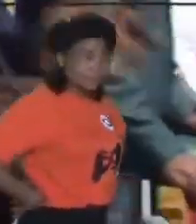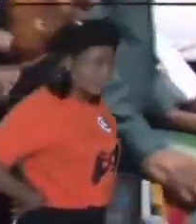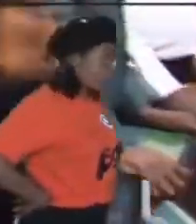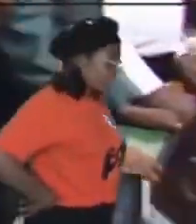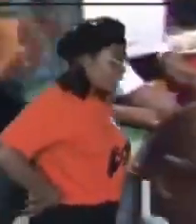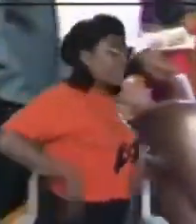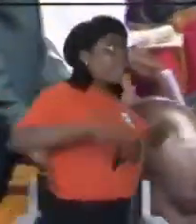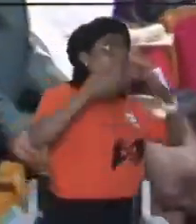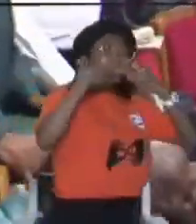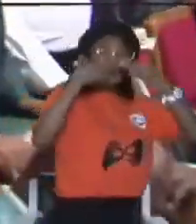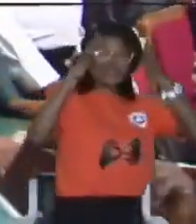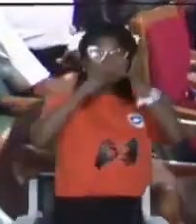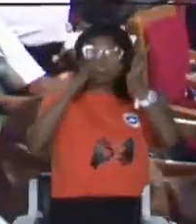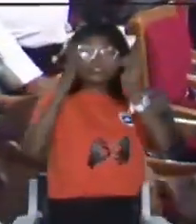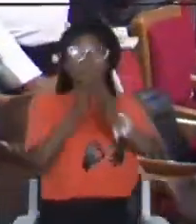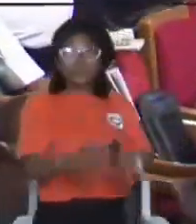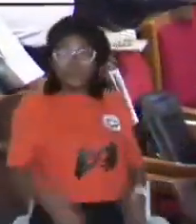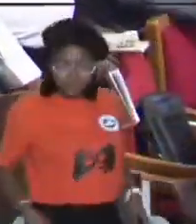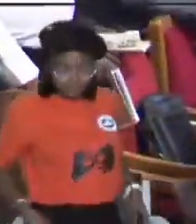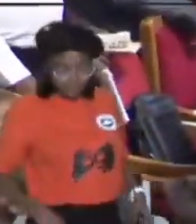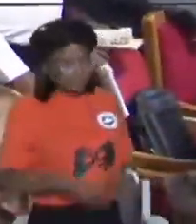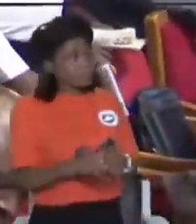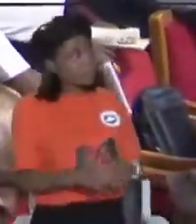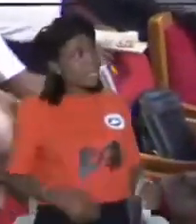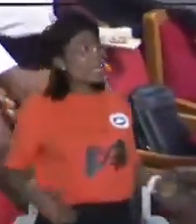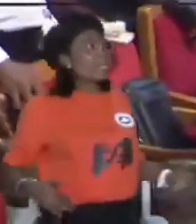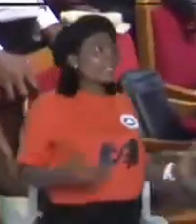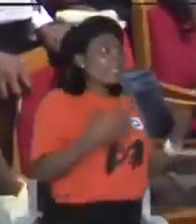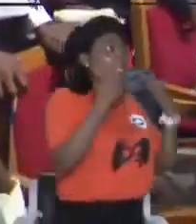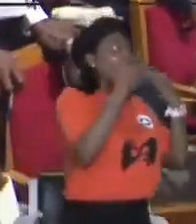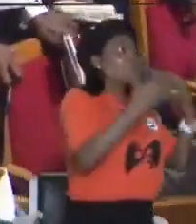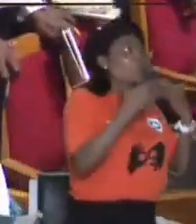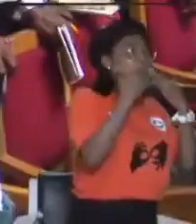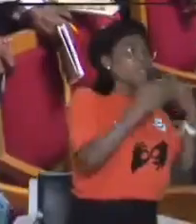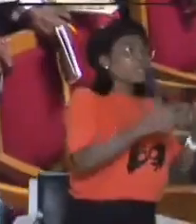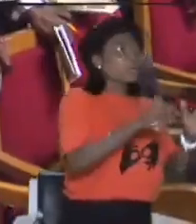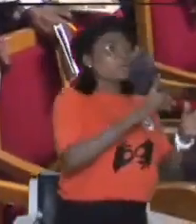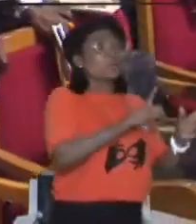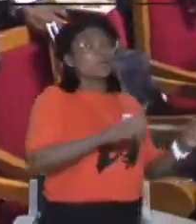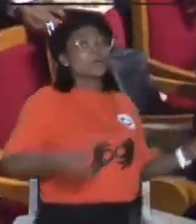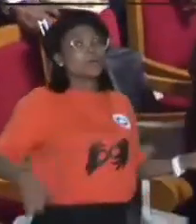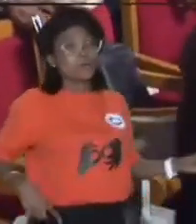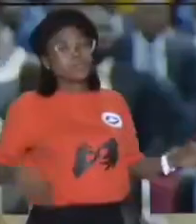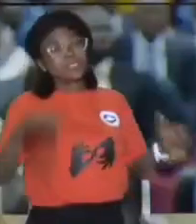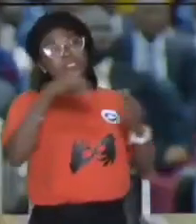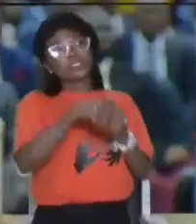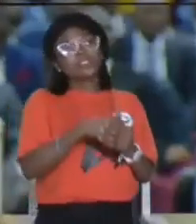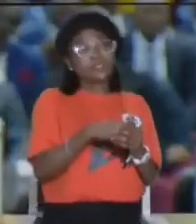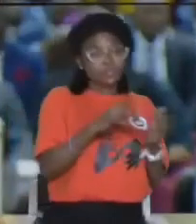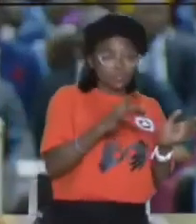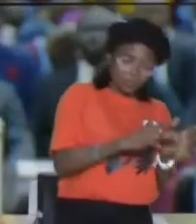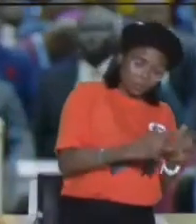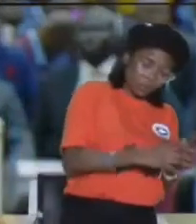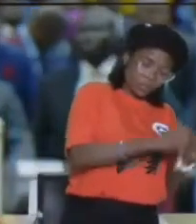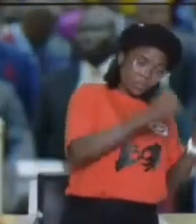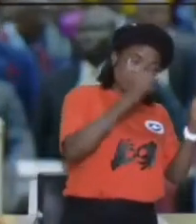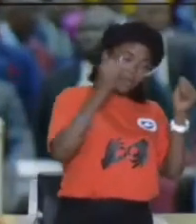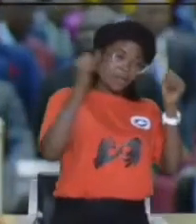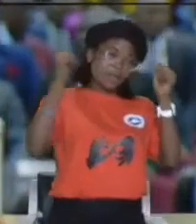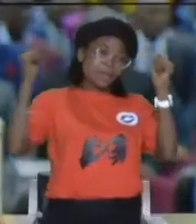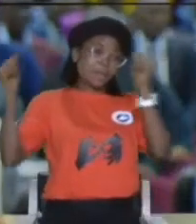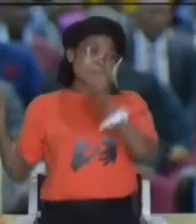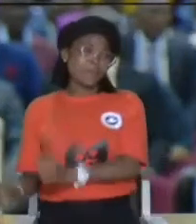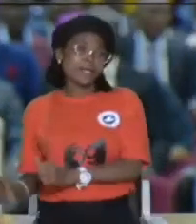Thank you, Jesus. Oh, thank you, Lord. In Jesus' mighty name, we